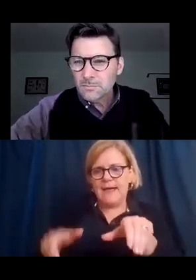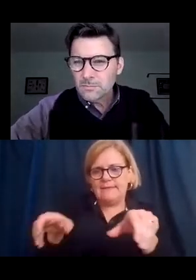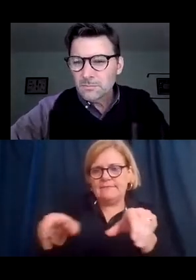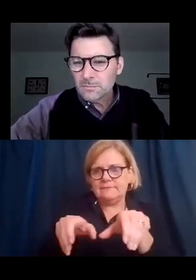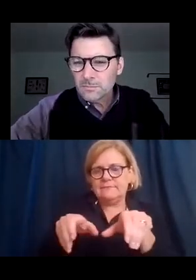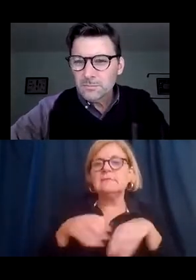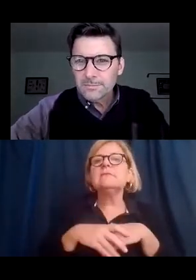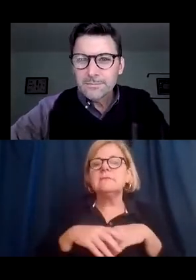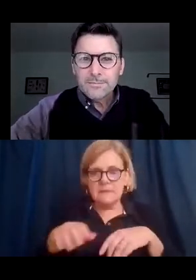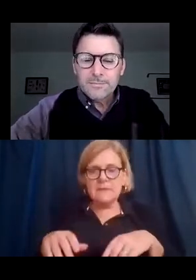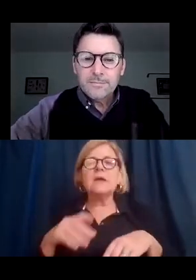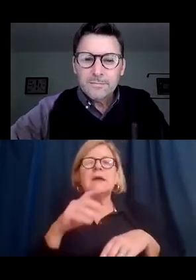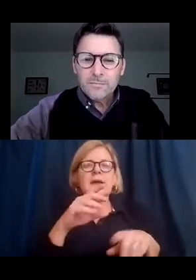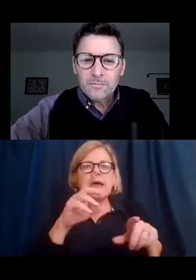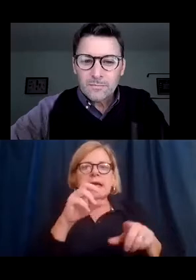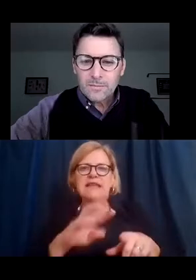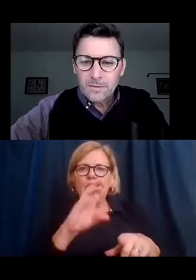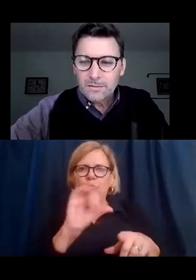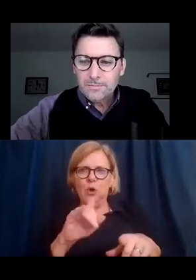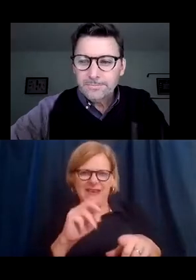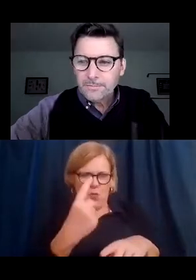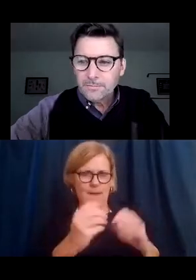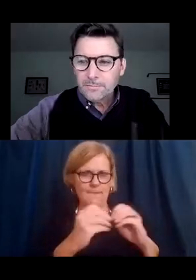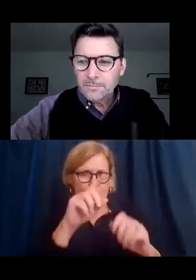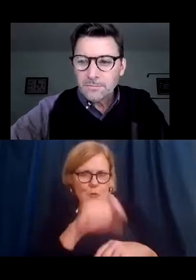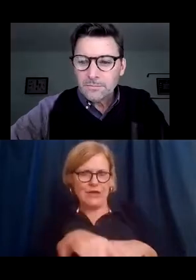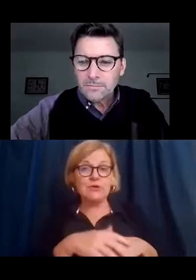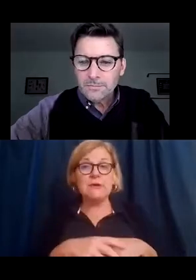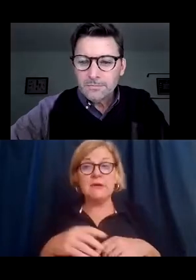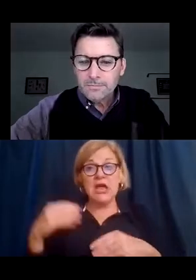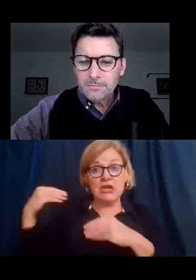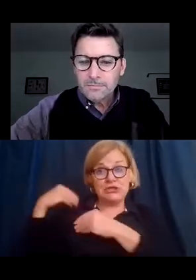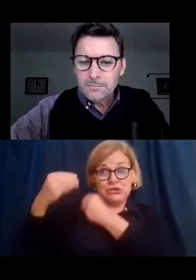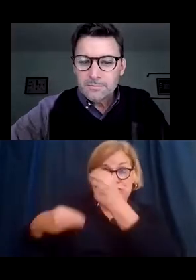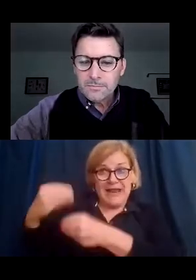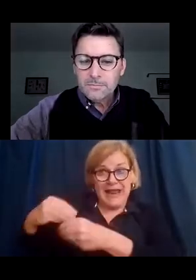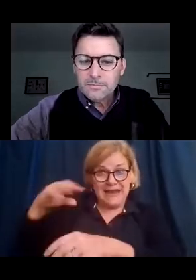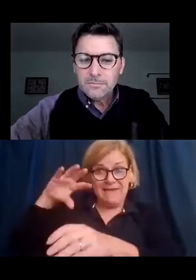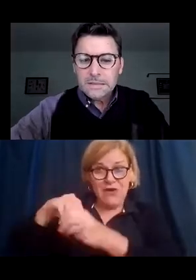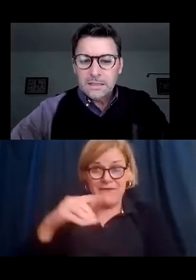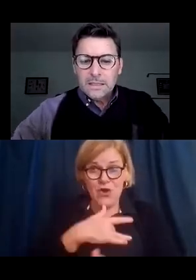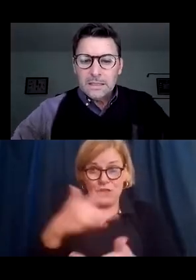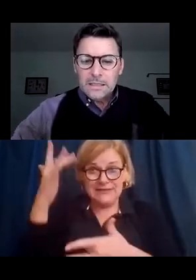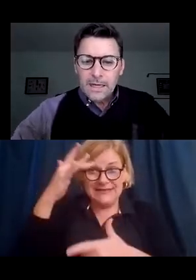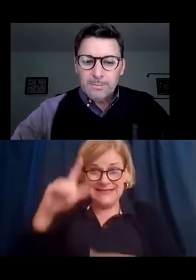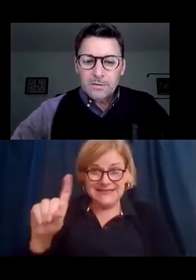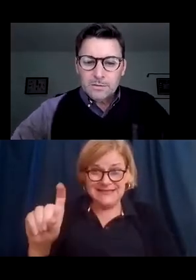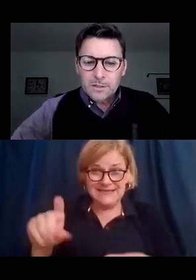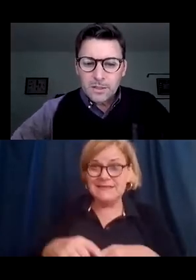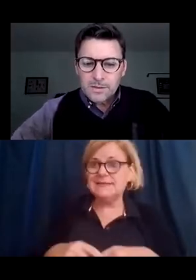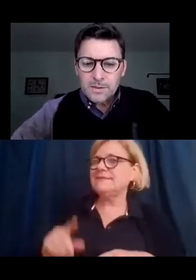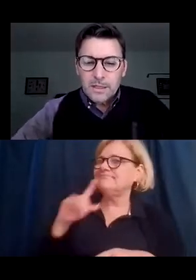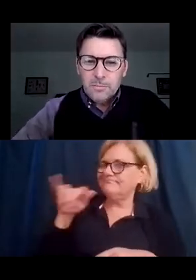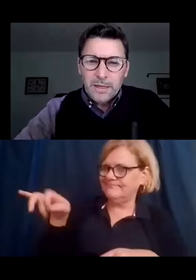Okay, Dr. Boynton, we have one last question, and it says, does genetics play a factor in heart disease? It